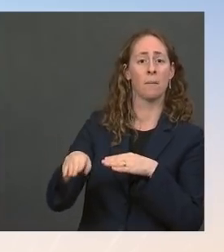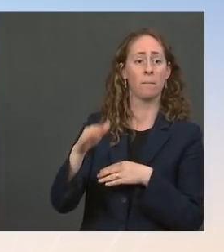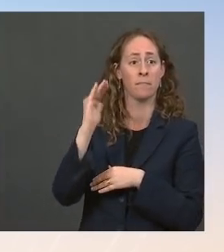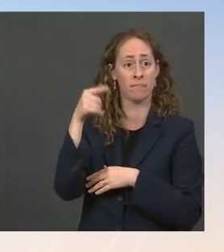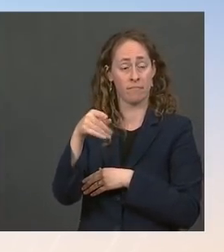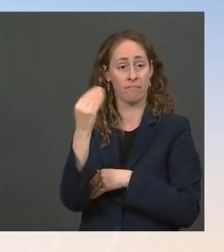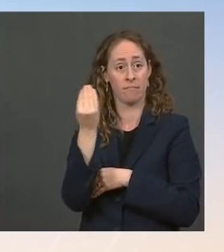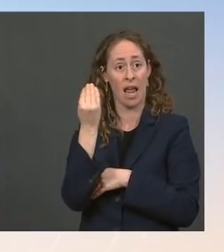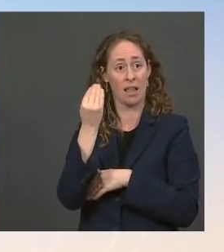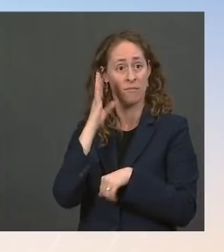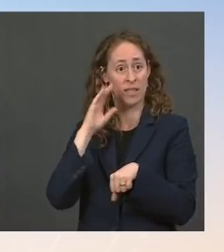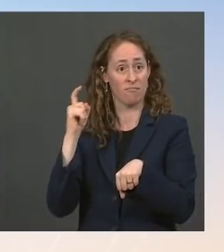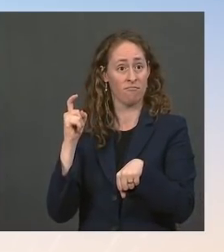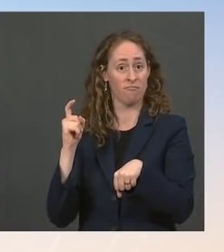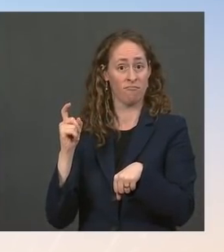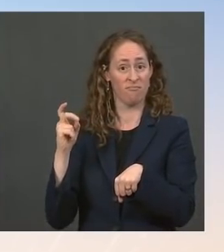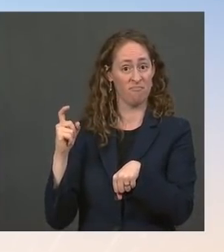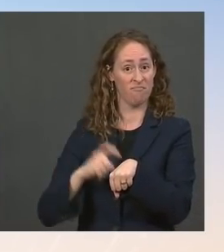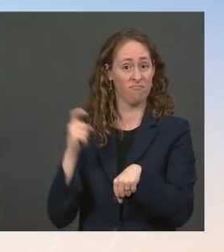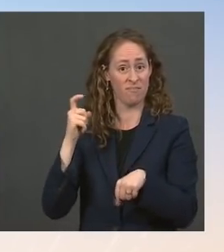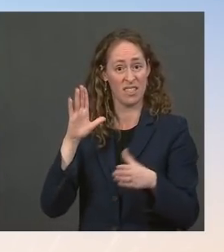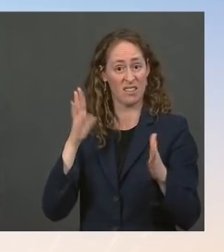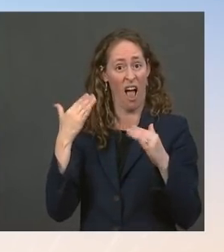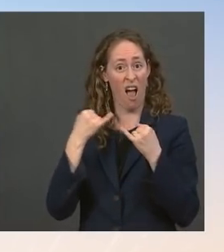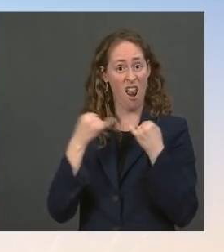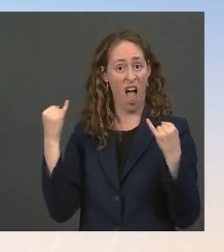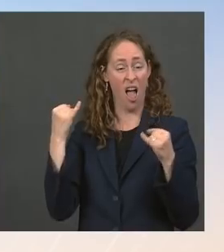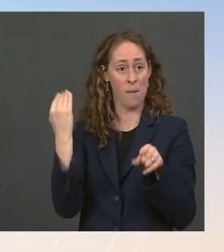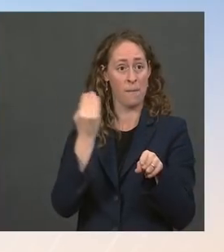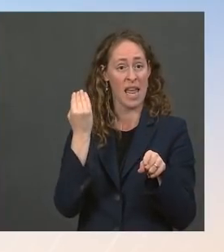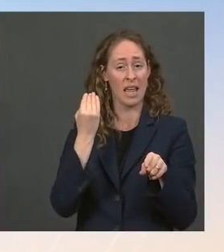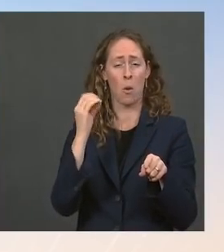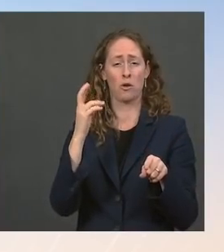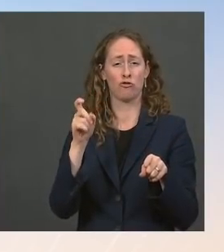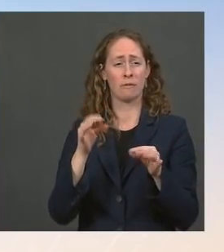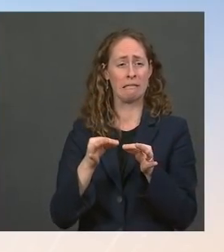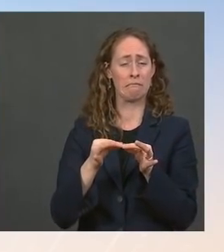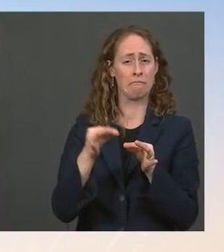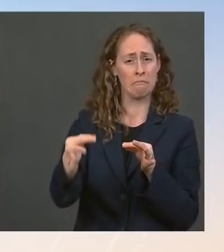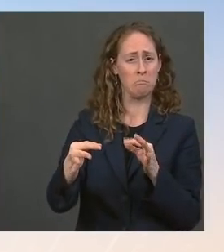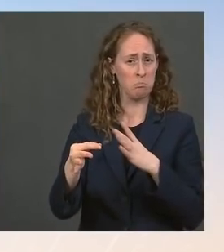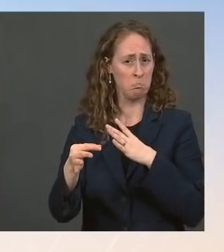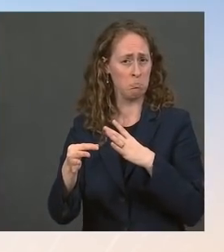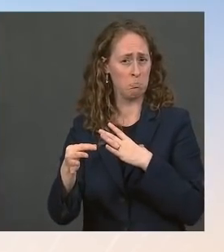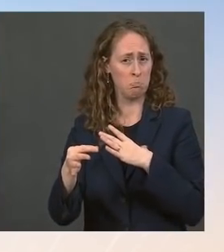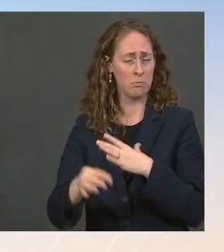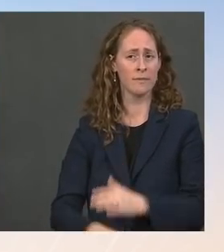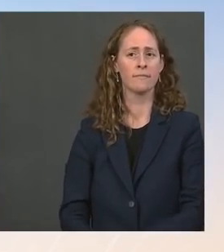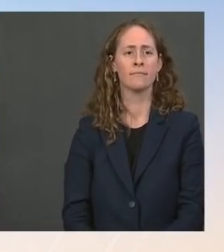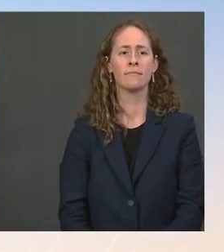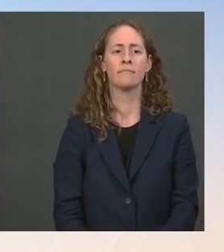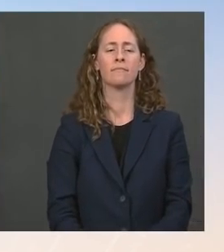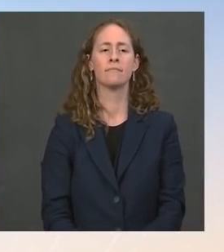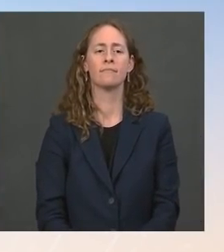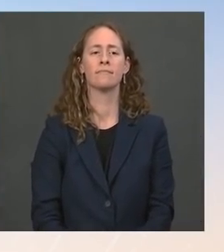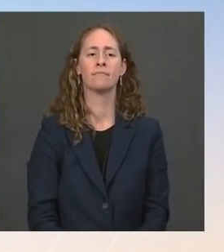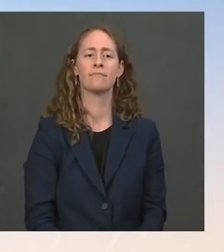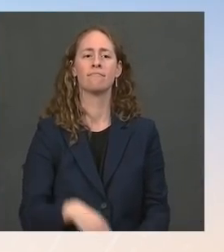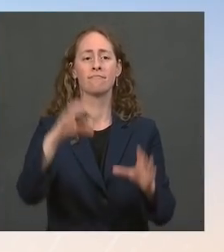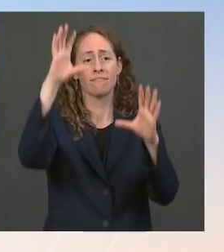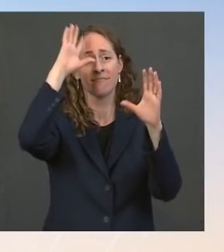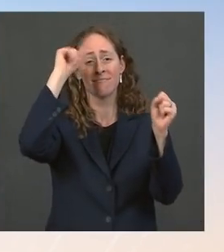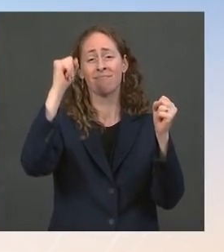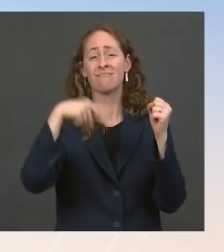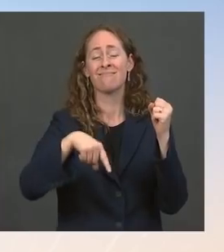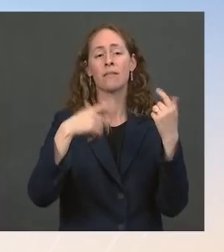would he be okay with that vote being delayed by a couple of weeks? Again, he is somebody who has been through this process quite a few